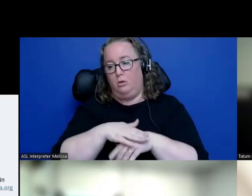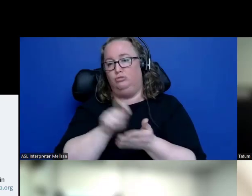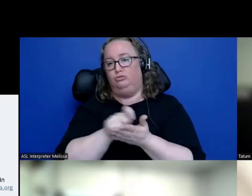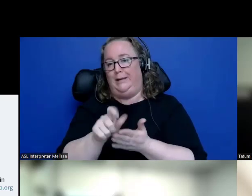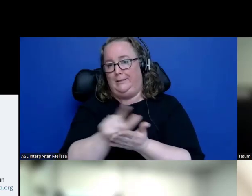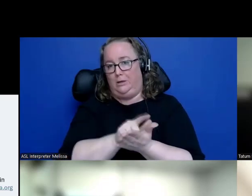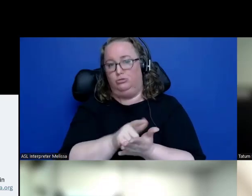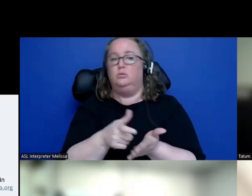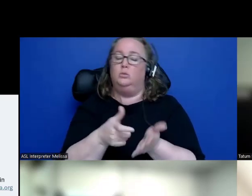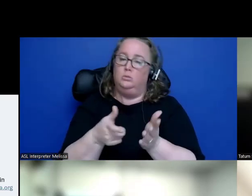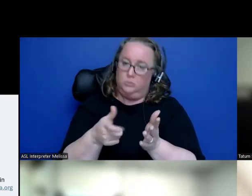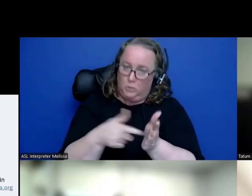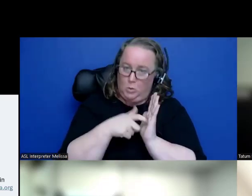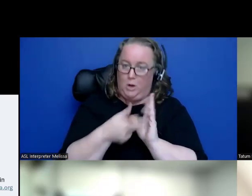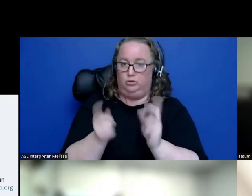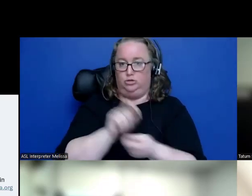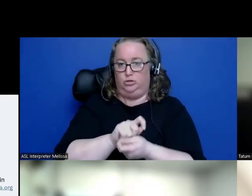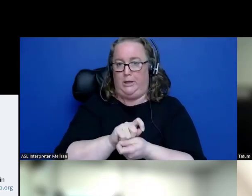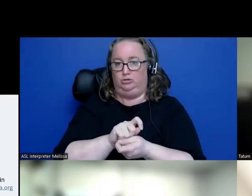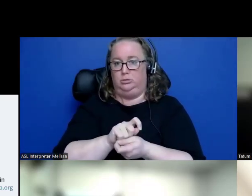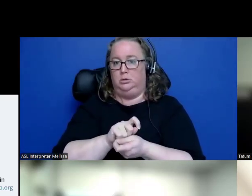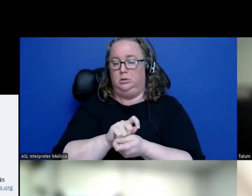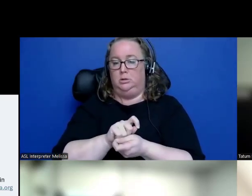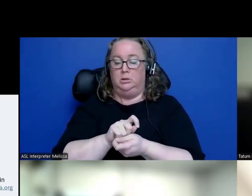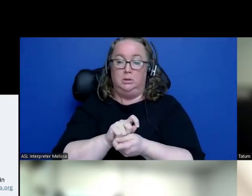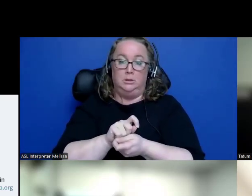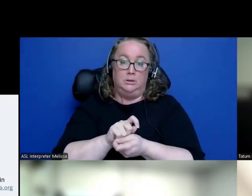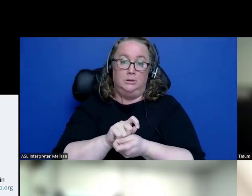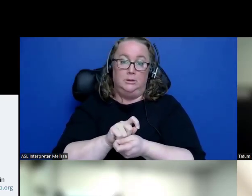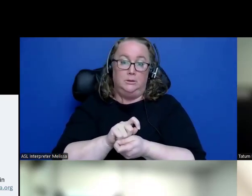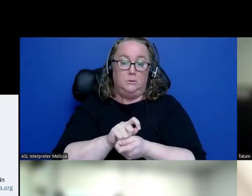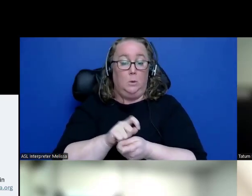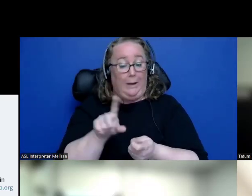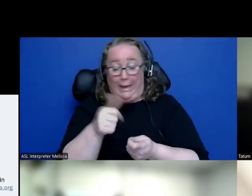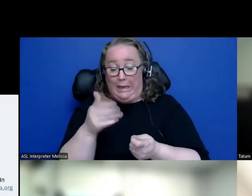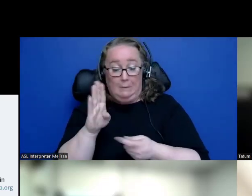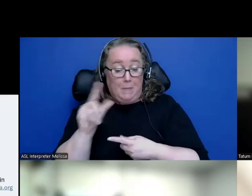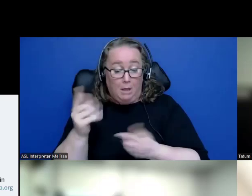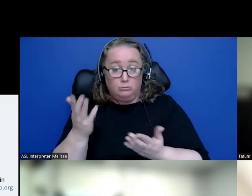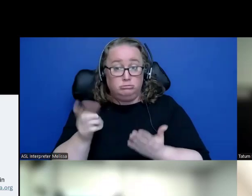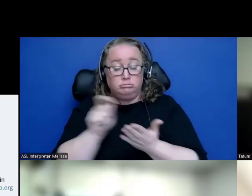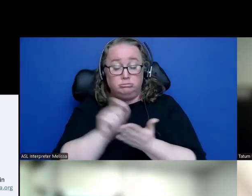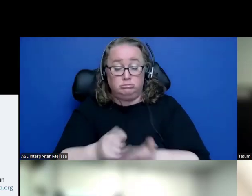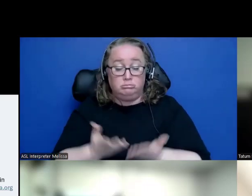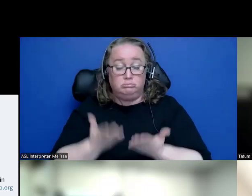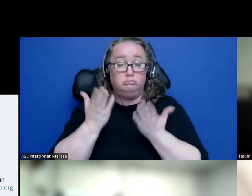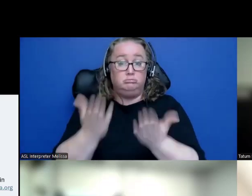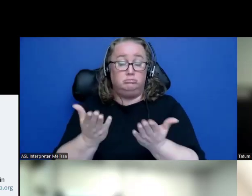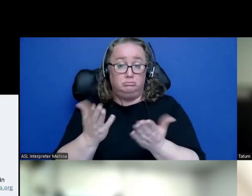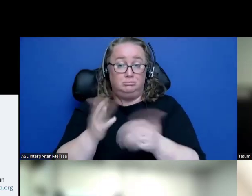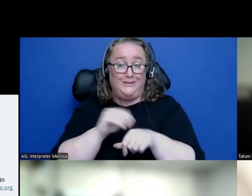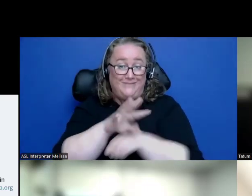to ensure that bills moving forward that would affect that change